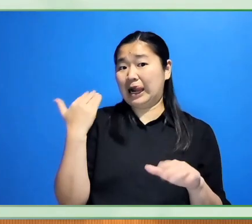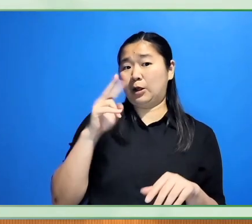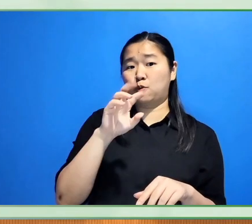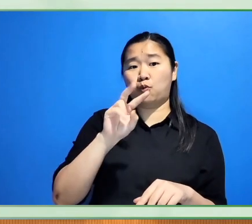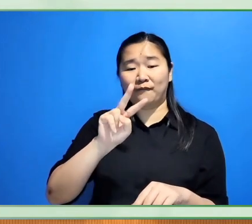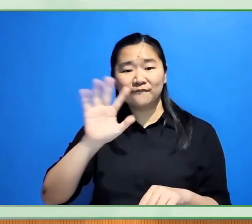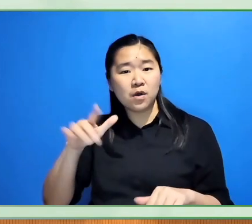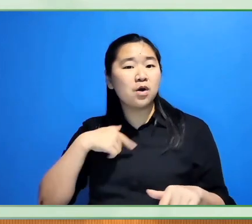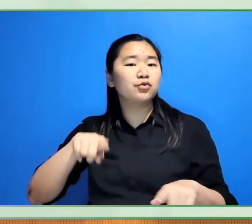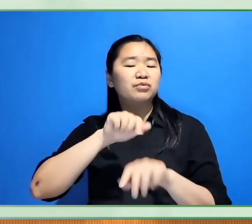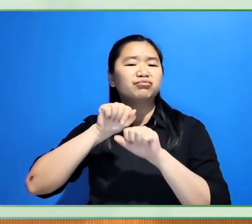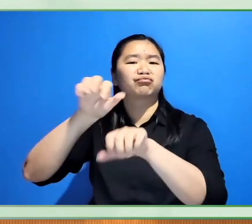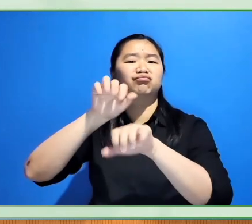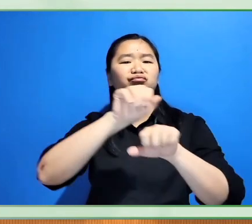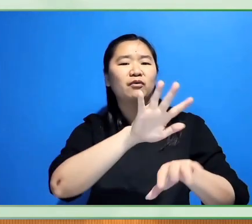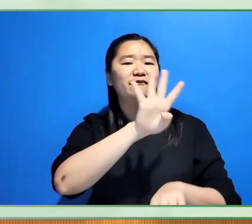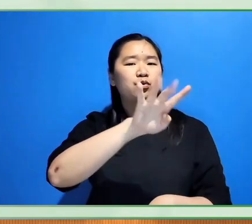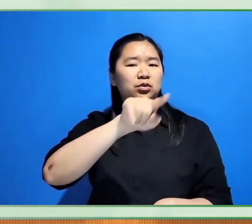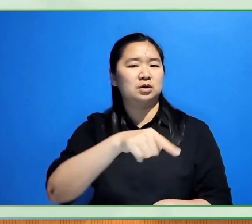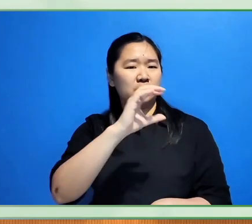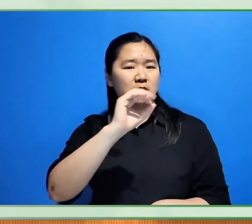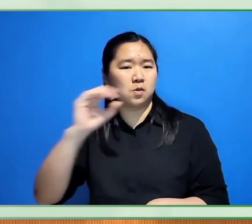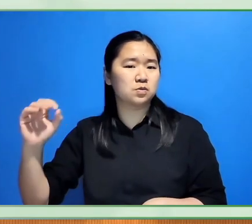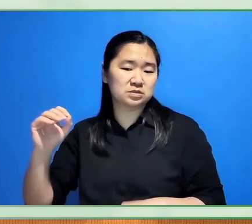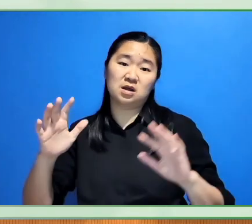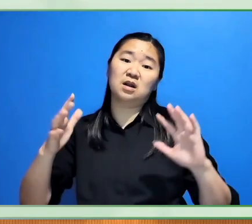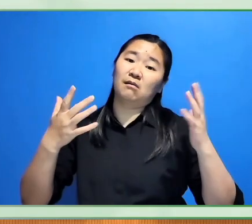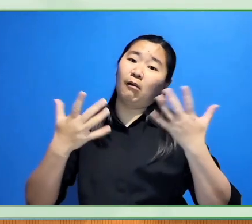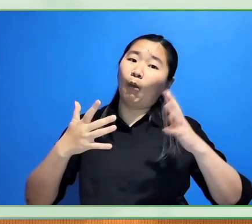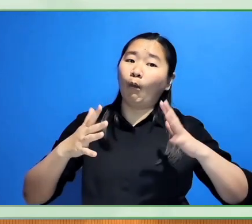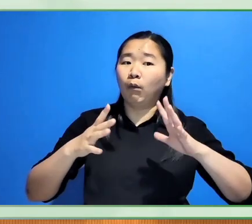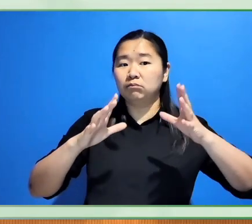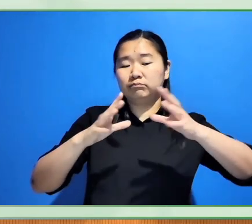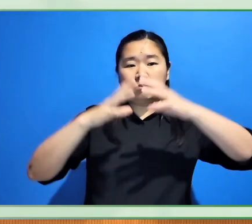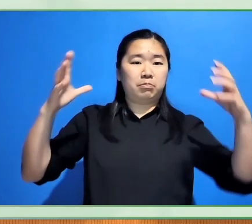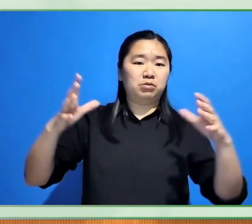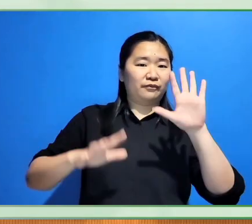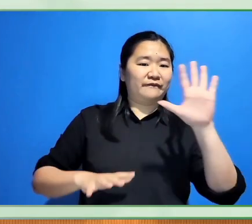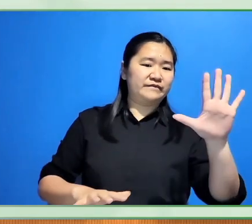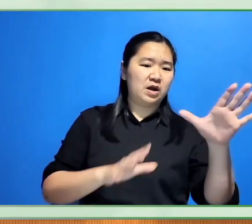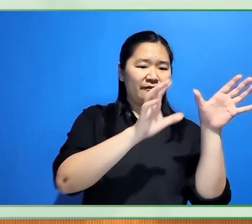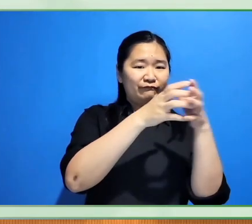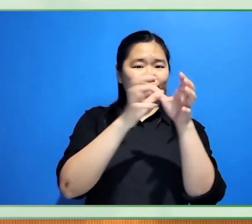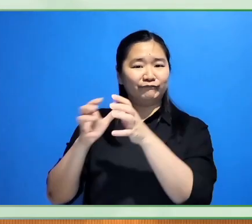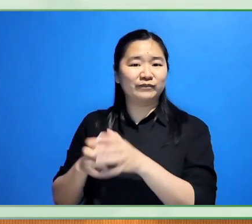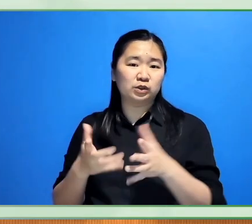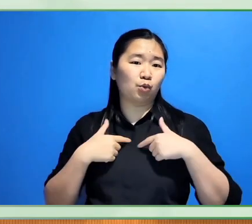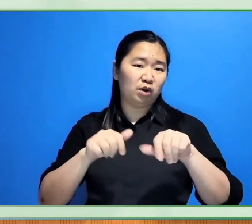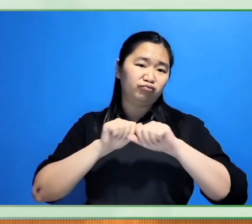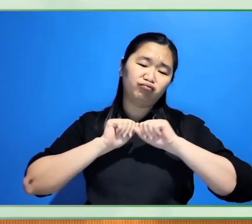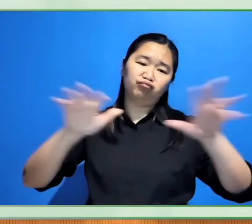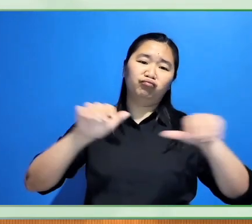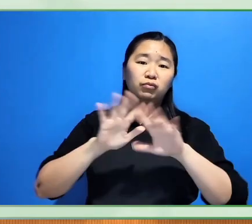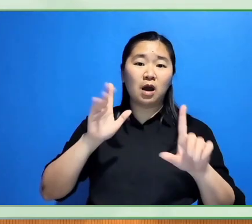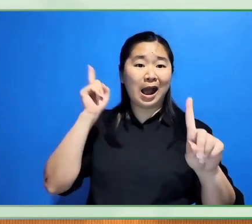Those are just the numbers. We know that real impact is the way that lives have meaningfully changed. We always say